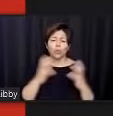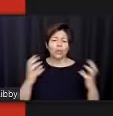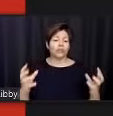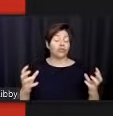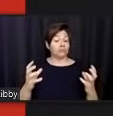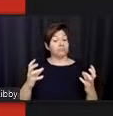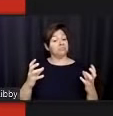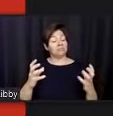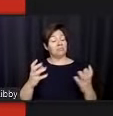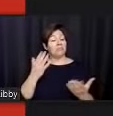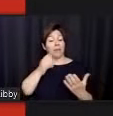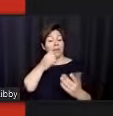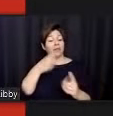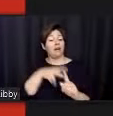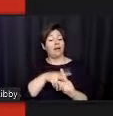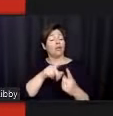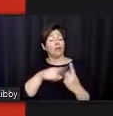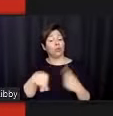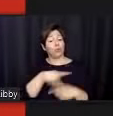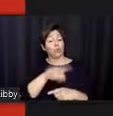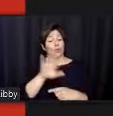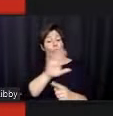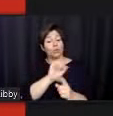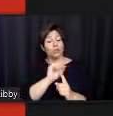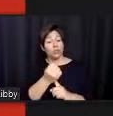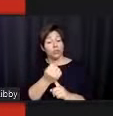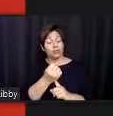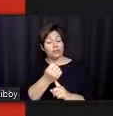directly applicable to your situation, what it will do,